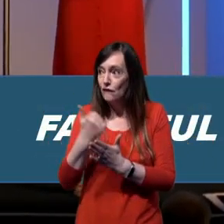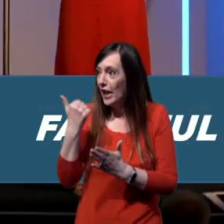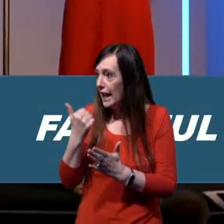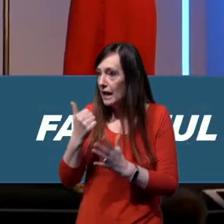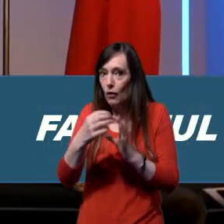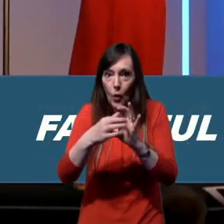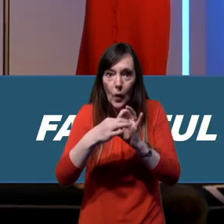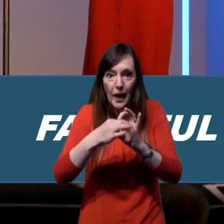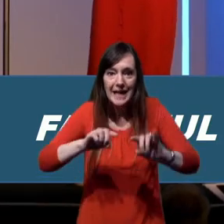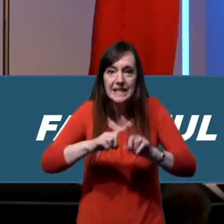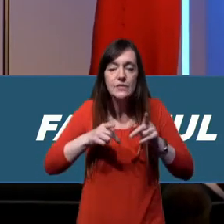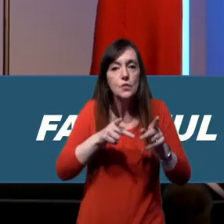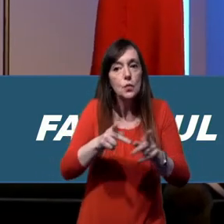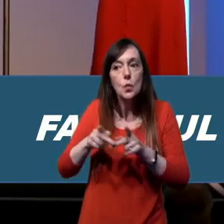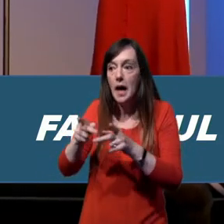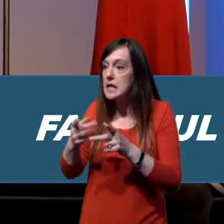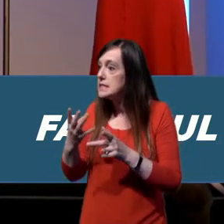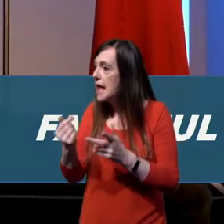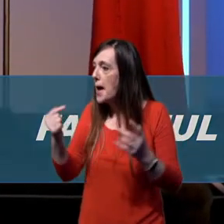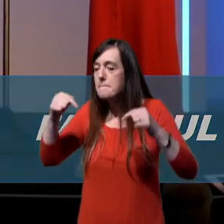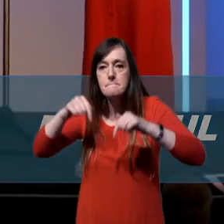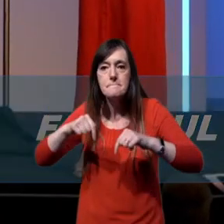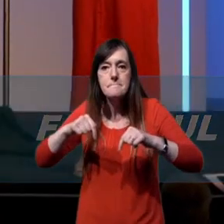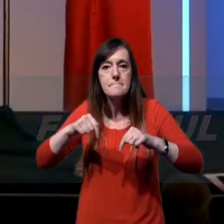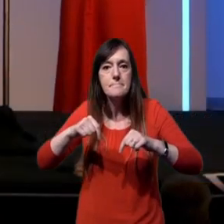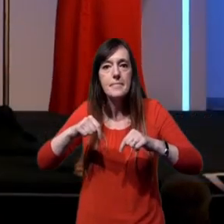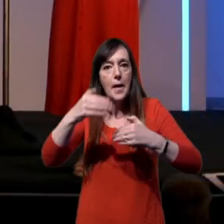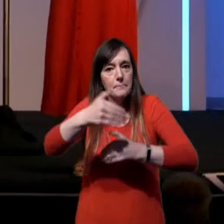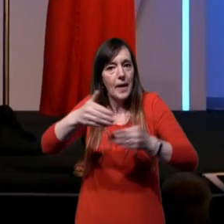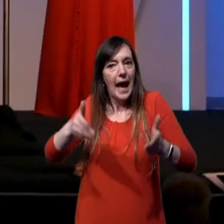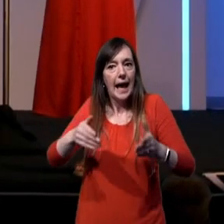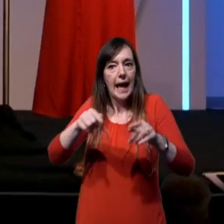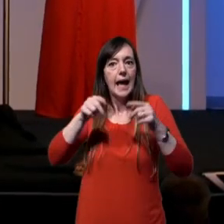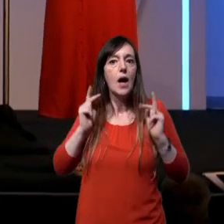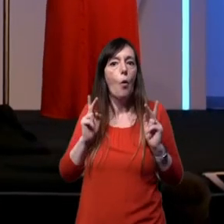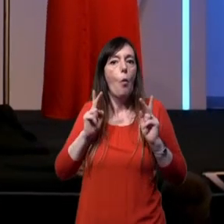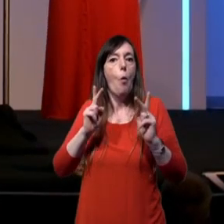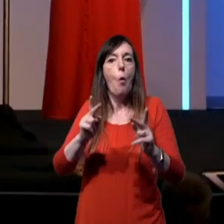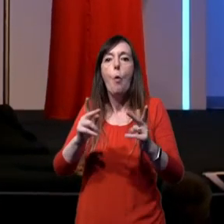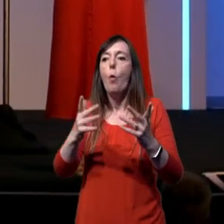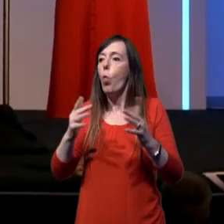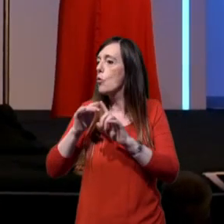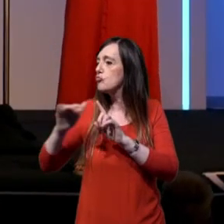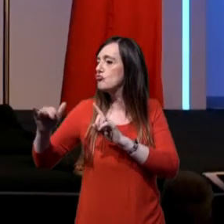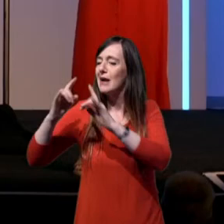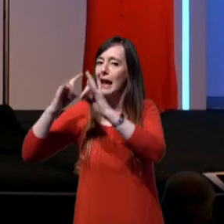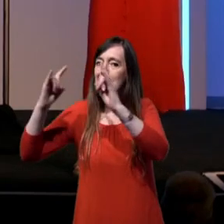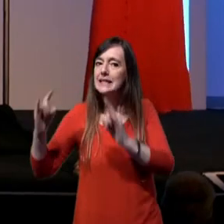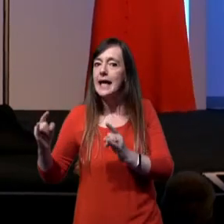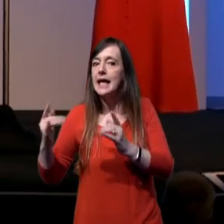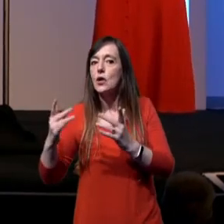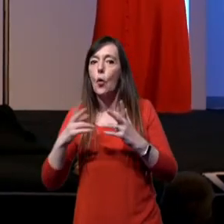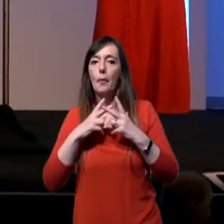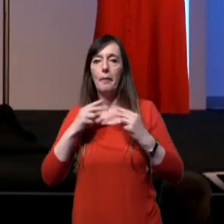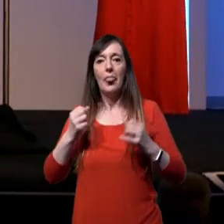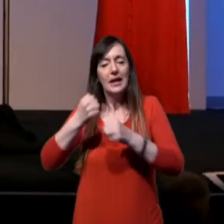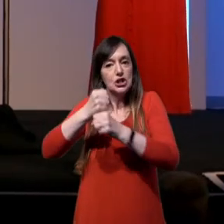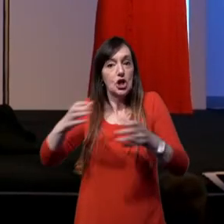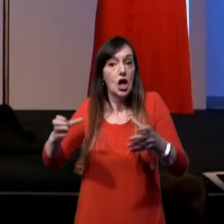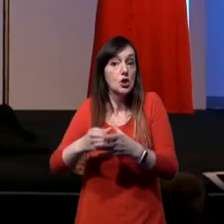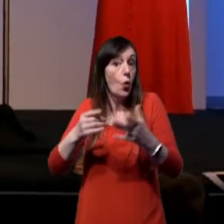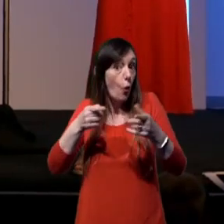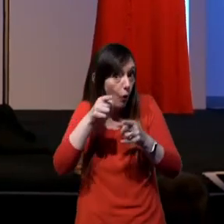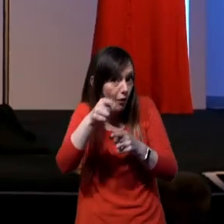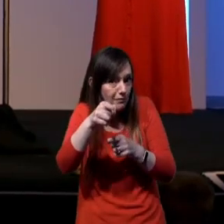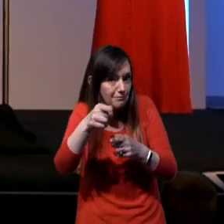different ways? So welcome if you're here in the packing hall, in the relay tent, at the Methodist Church, and if you're online watching from at home, it's great to have